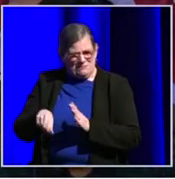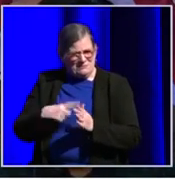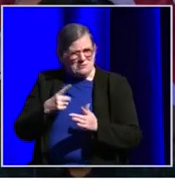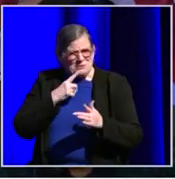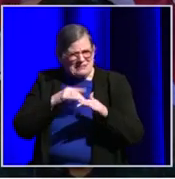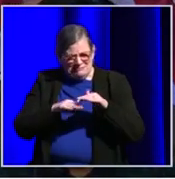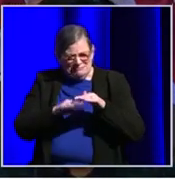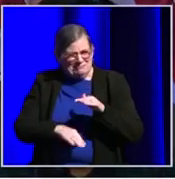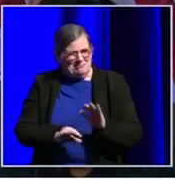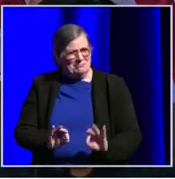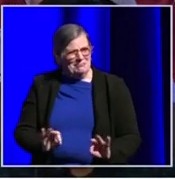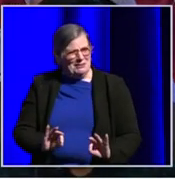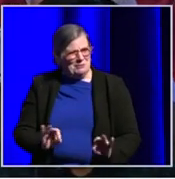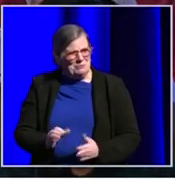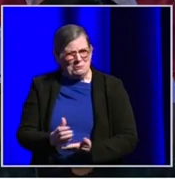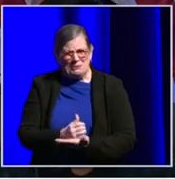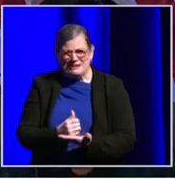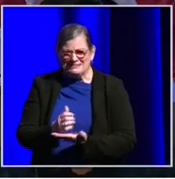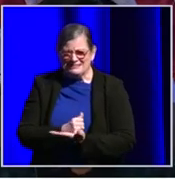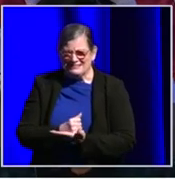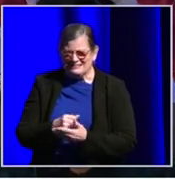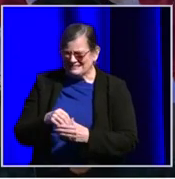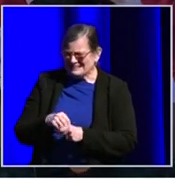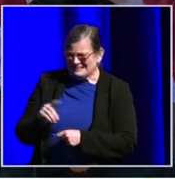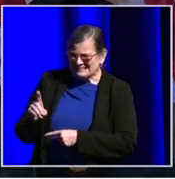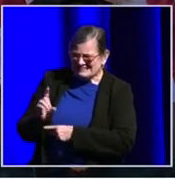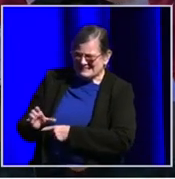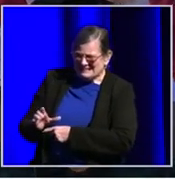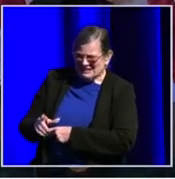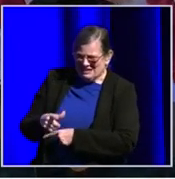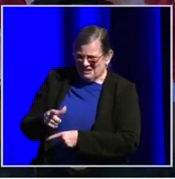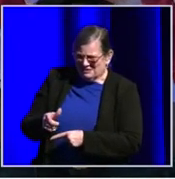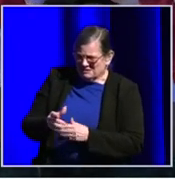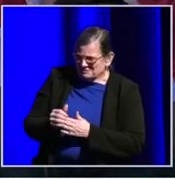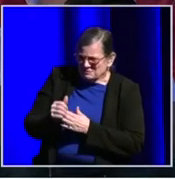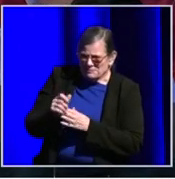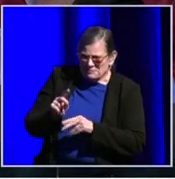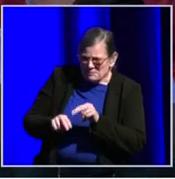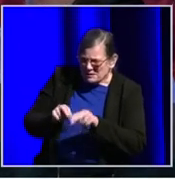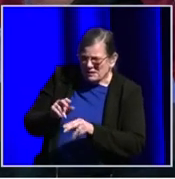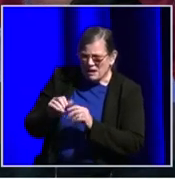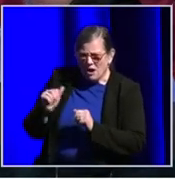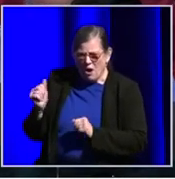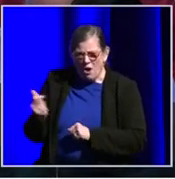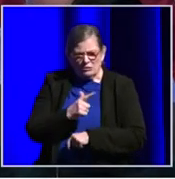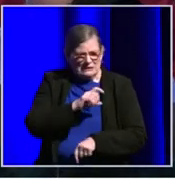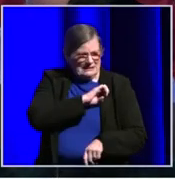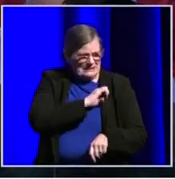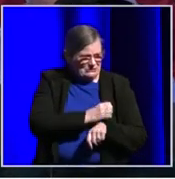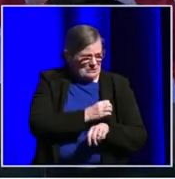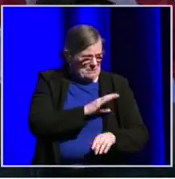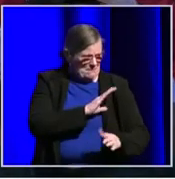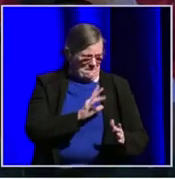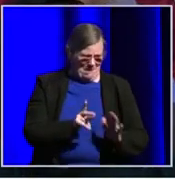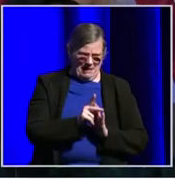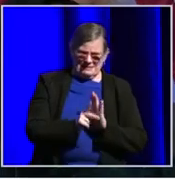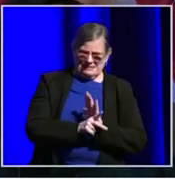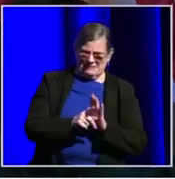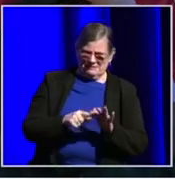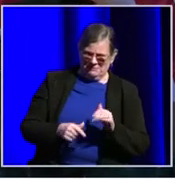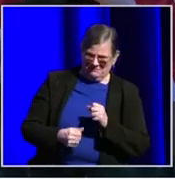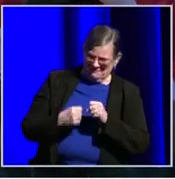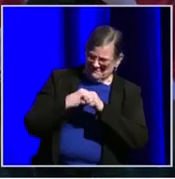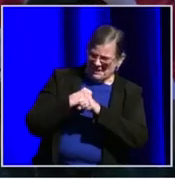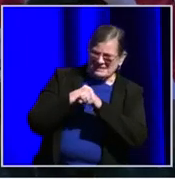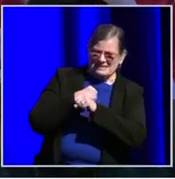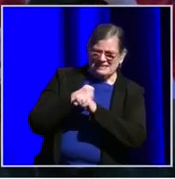district, leader in the number of LEED certified buildings, an energy policy that leads the country in fighting climate change. We lead the country as